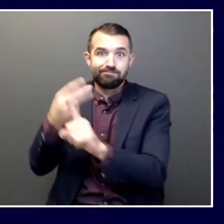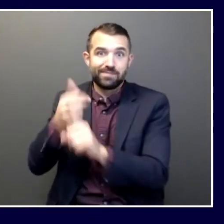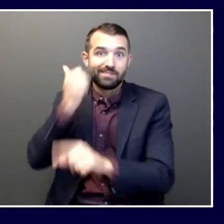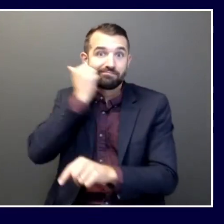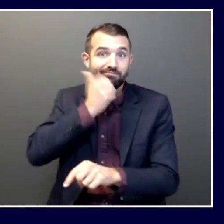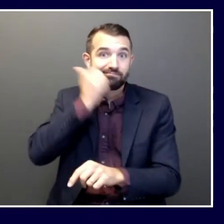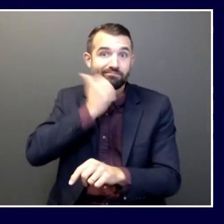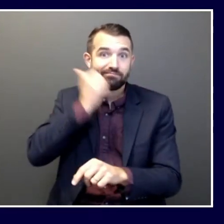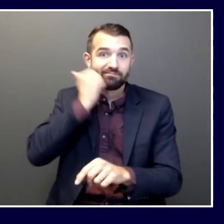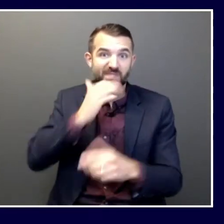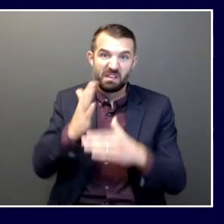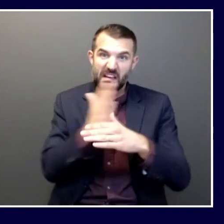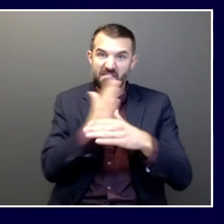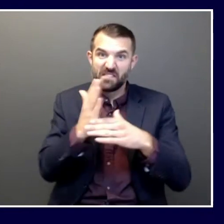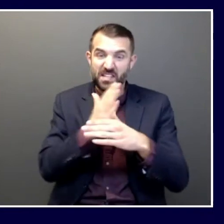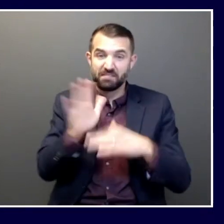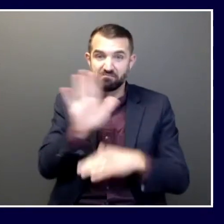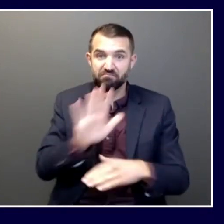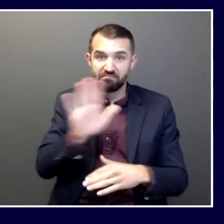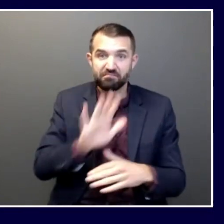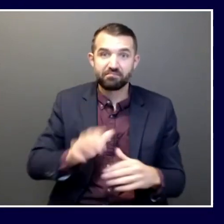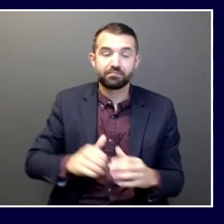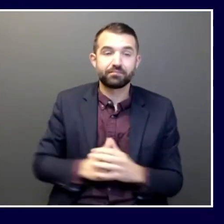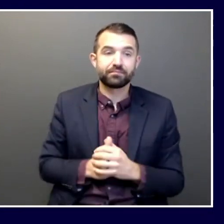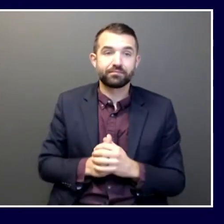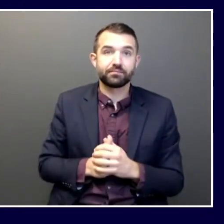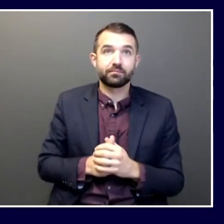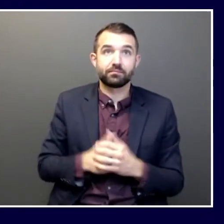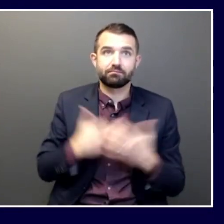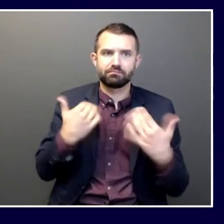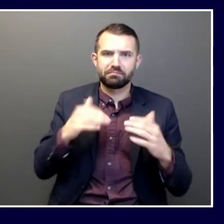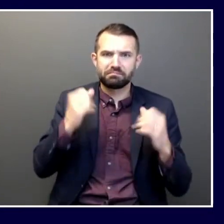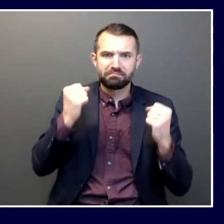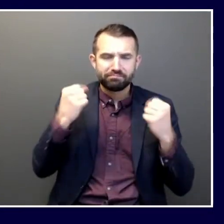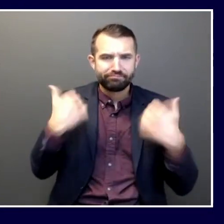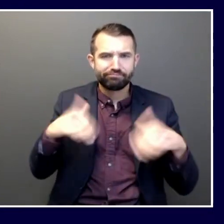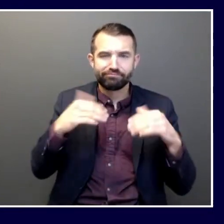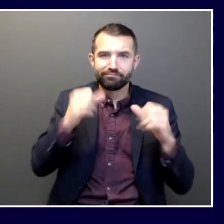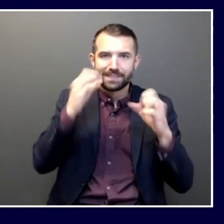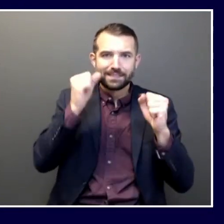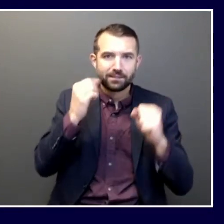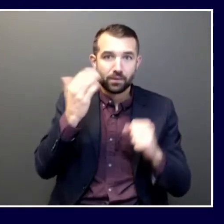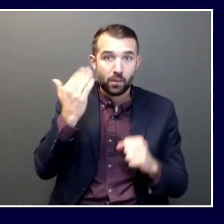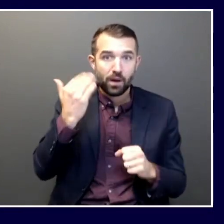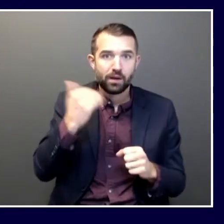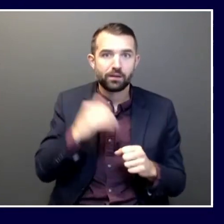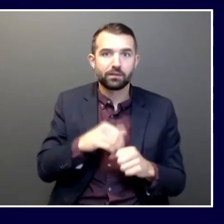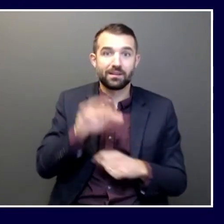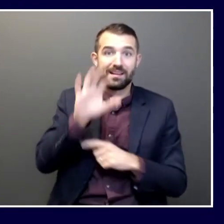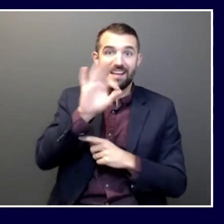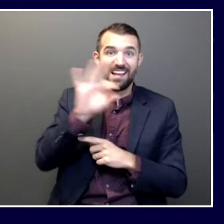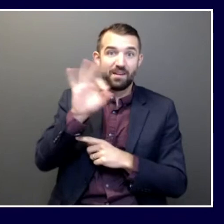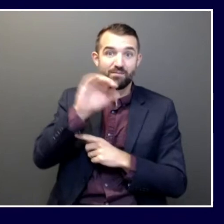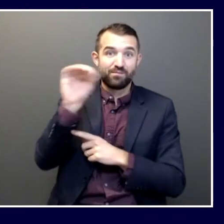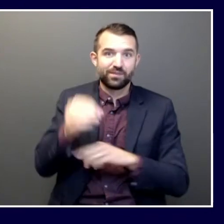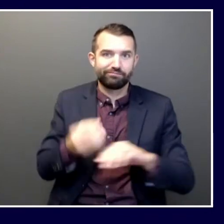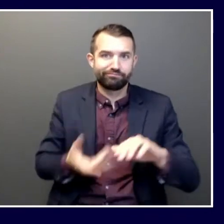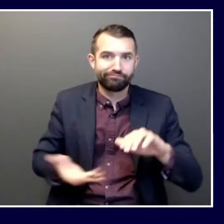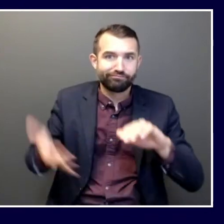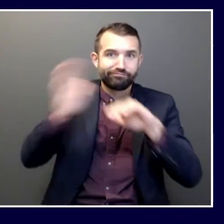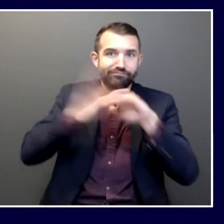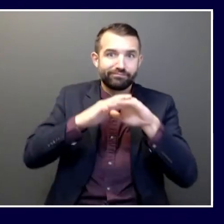single day. What's remarkable is that that is a 99% increase, effectively a